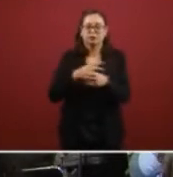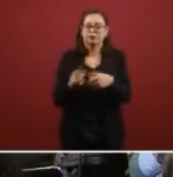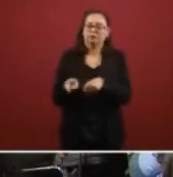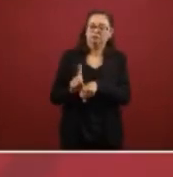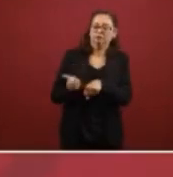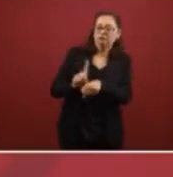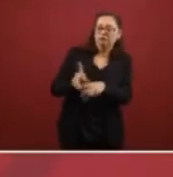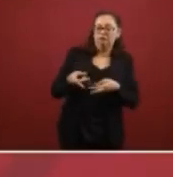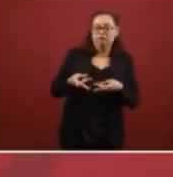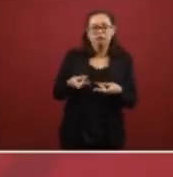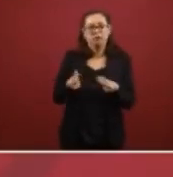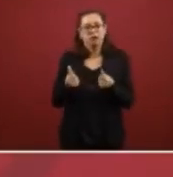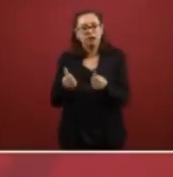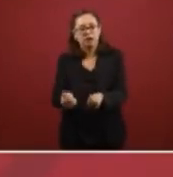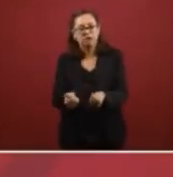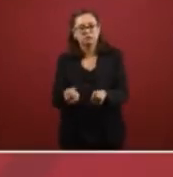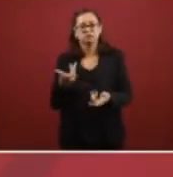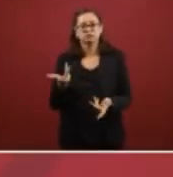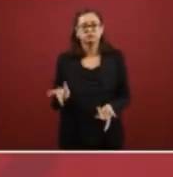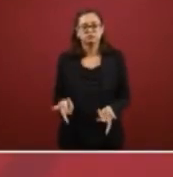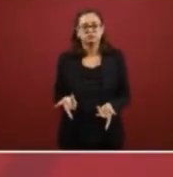and with microeconomy,